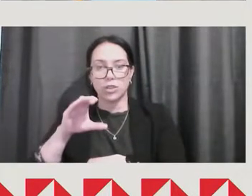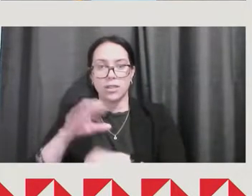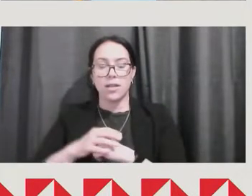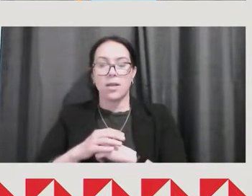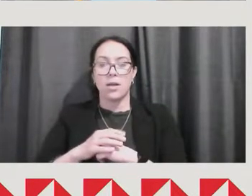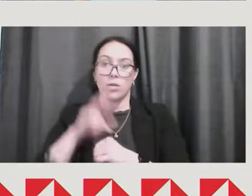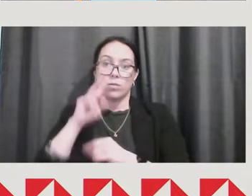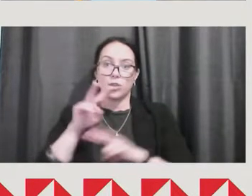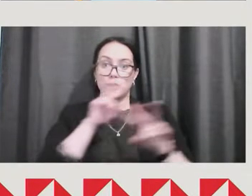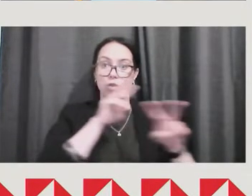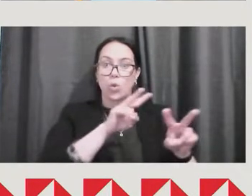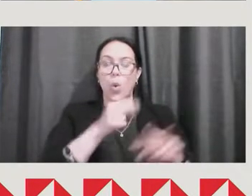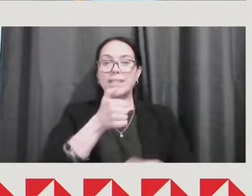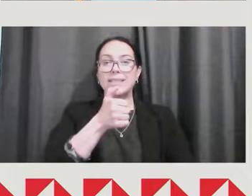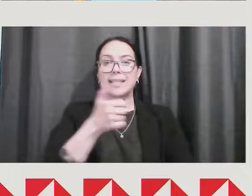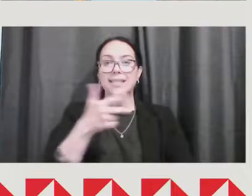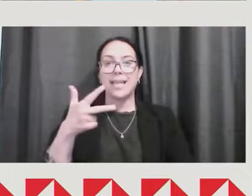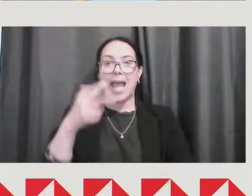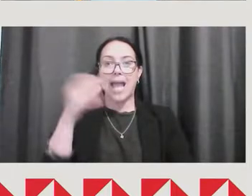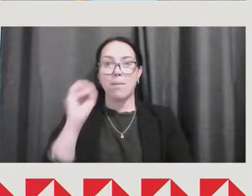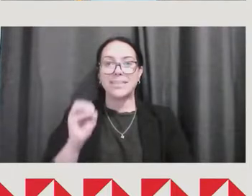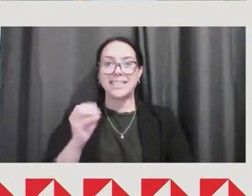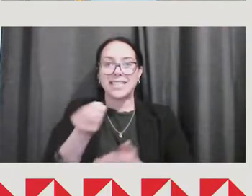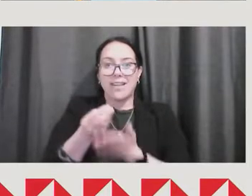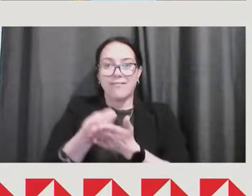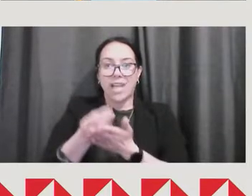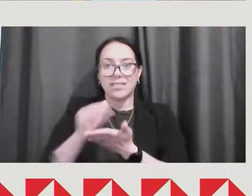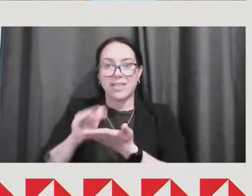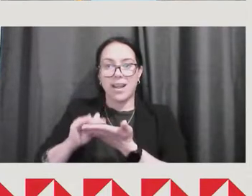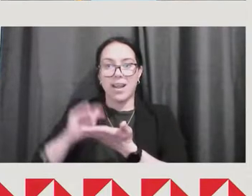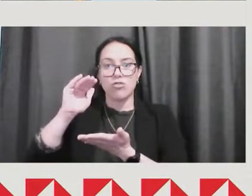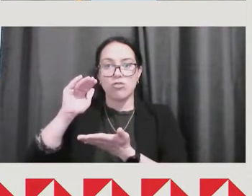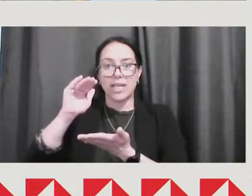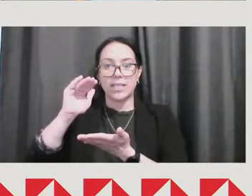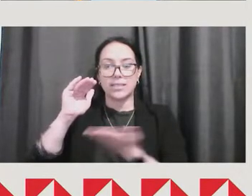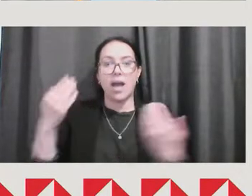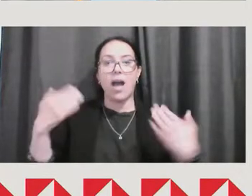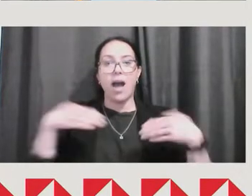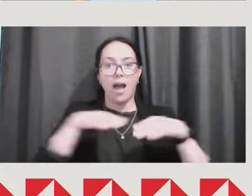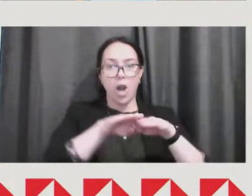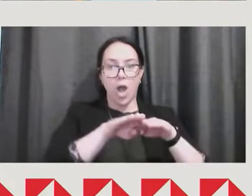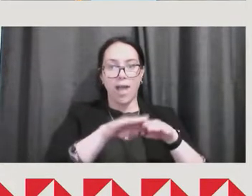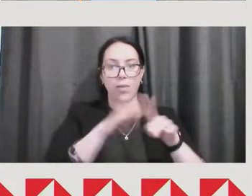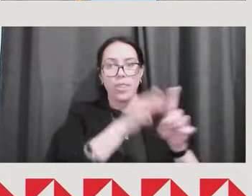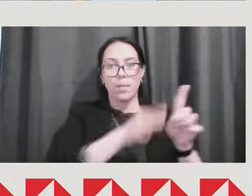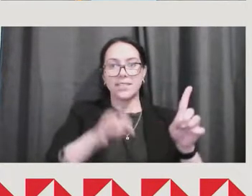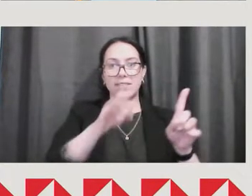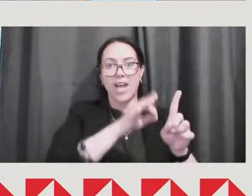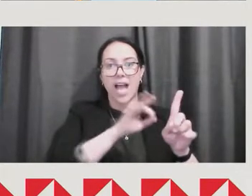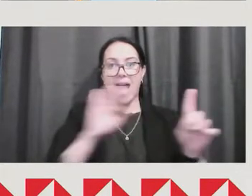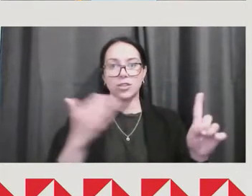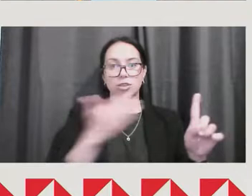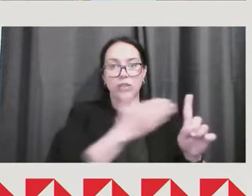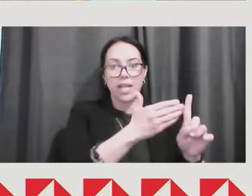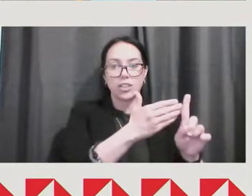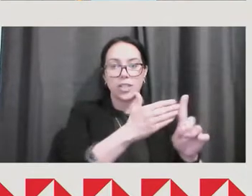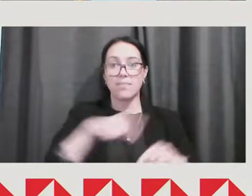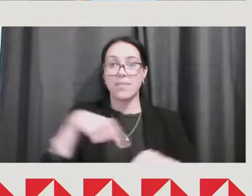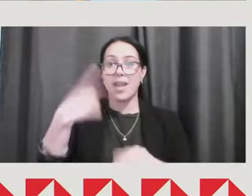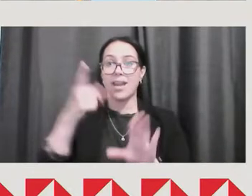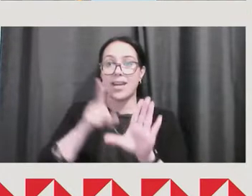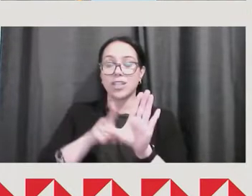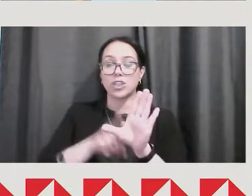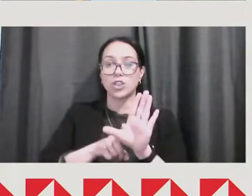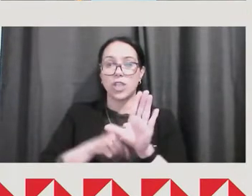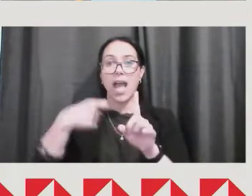increase of funding overall aligned with the Pacific Arts strategy next year kiamo Festival Maori and Pacifica